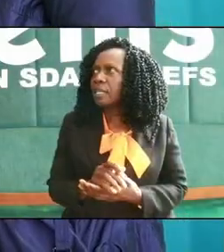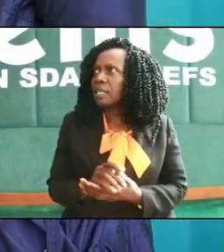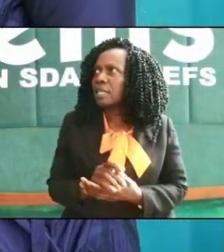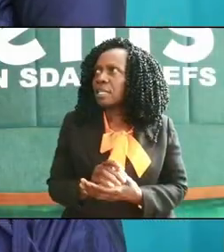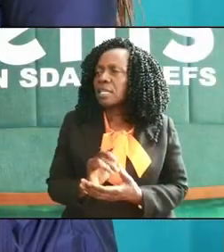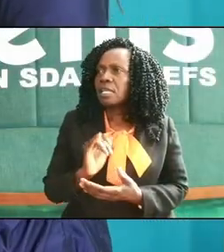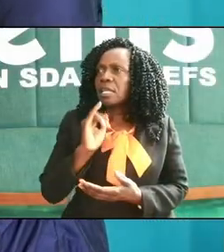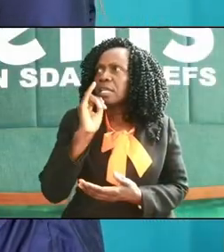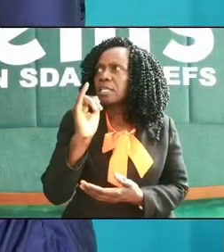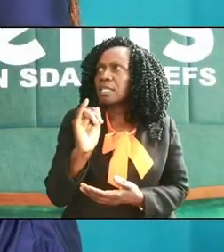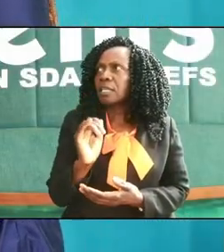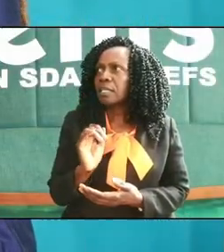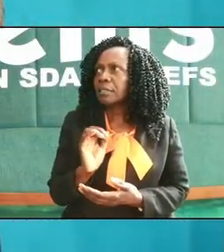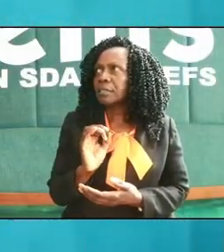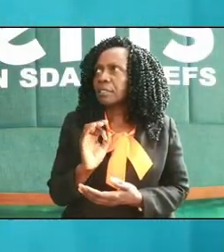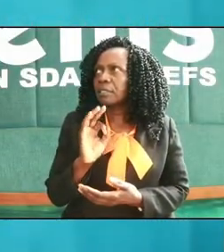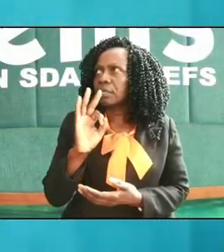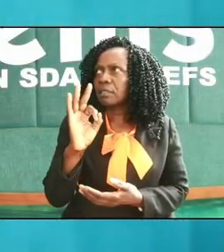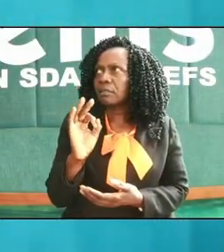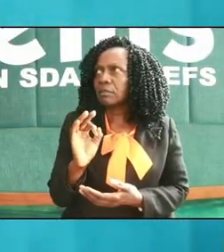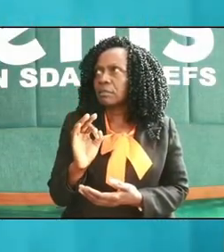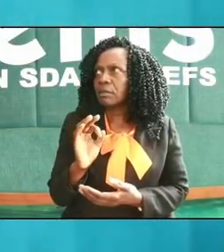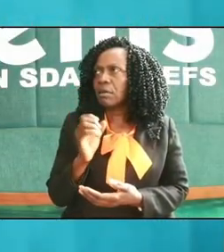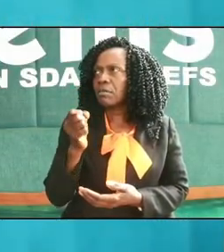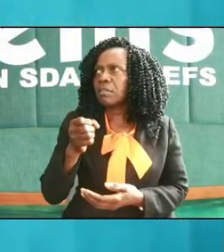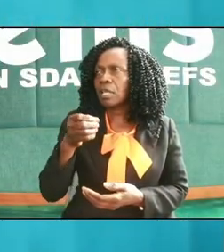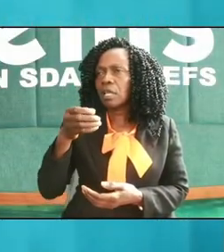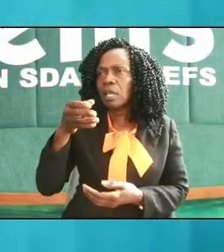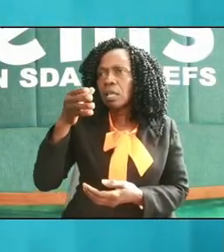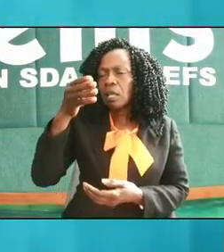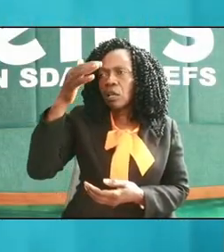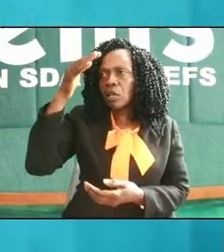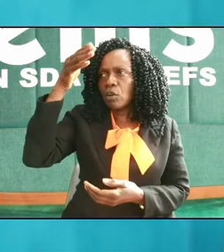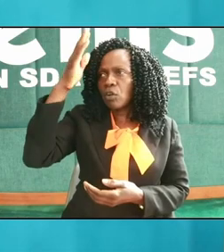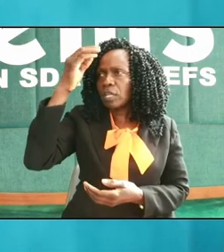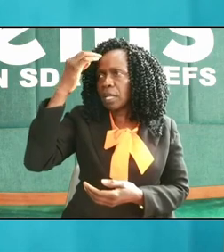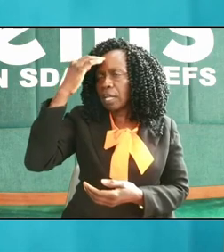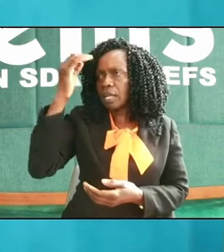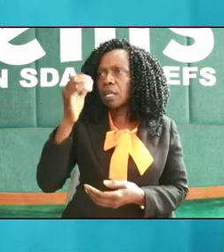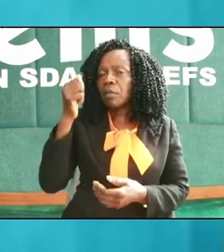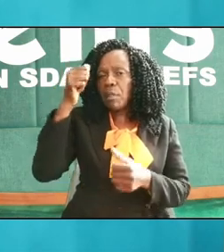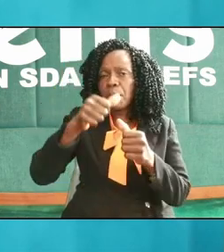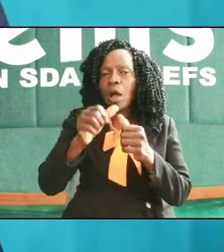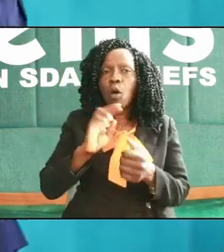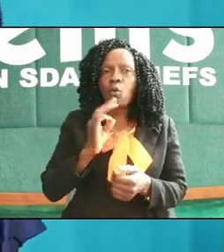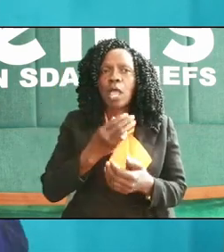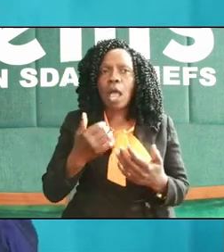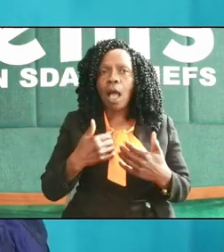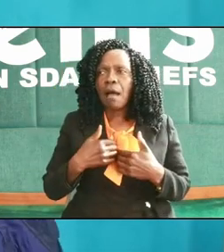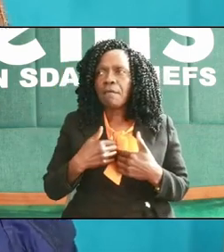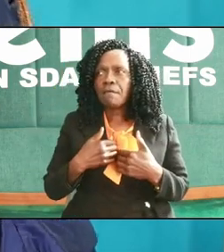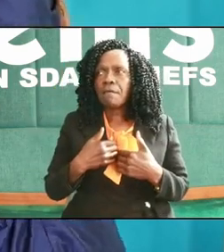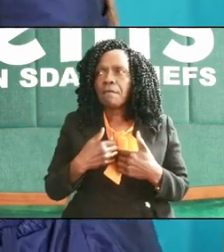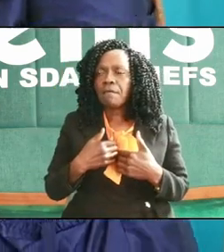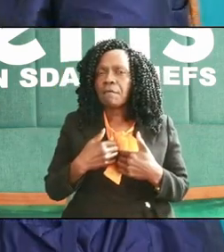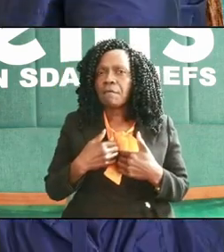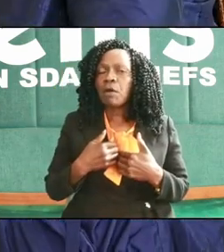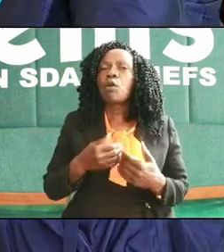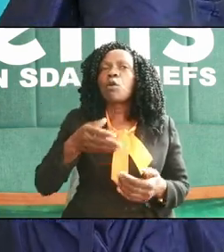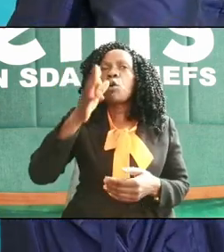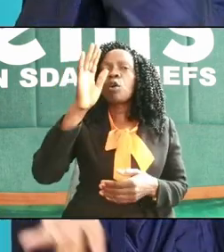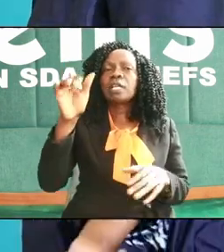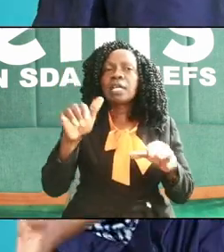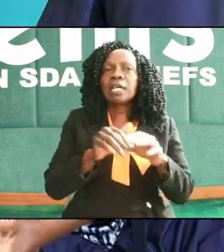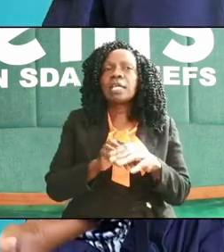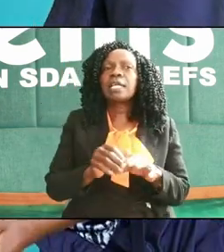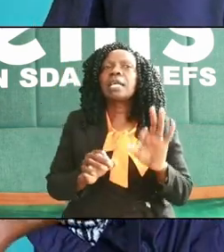the third member of the Godhead. Remember, we have God in three persons. Can